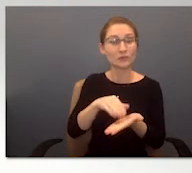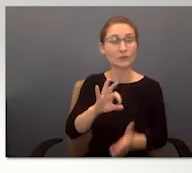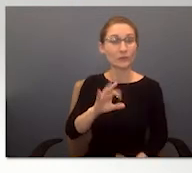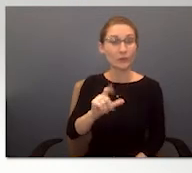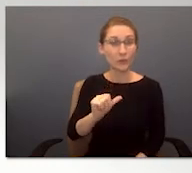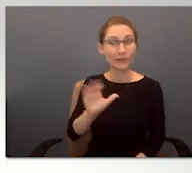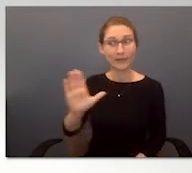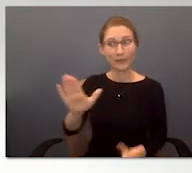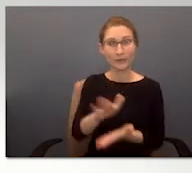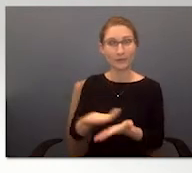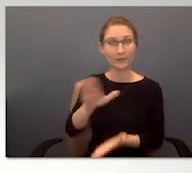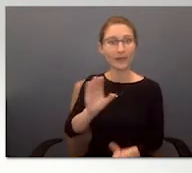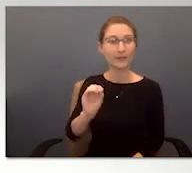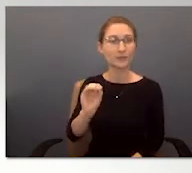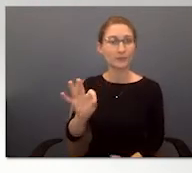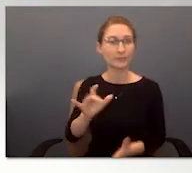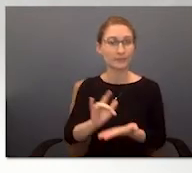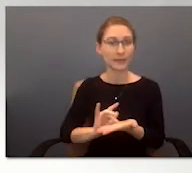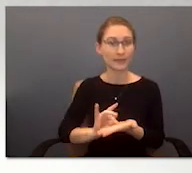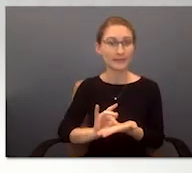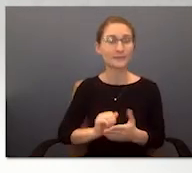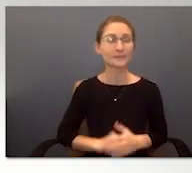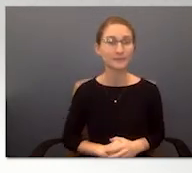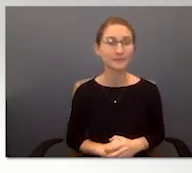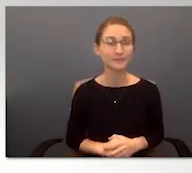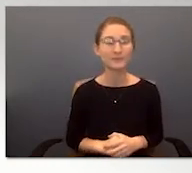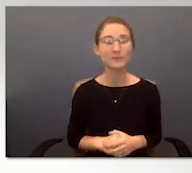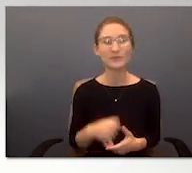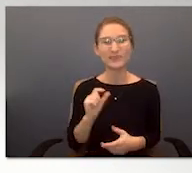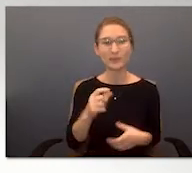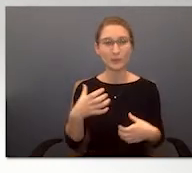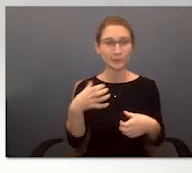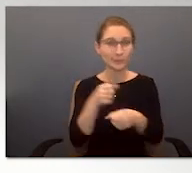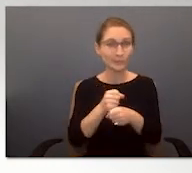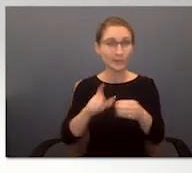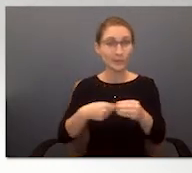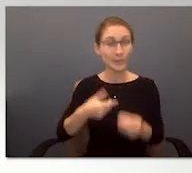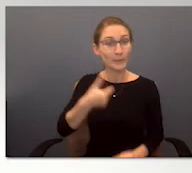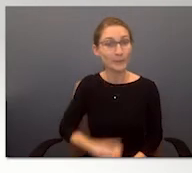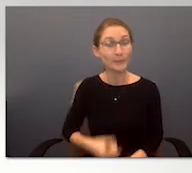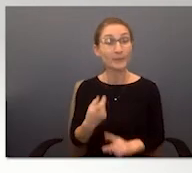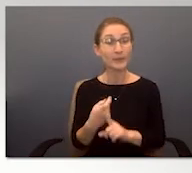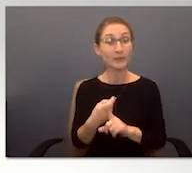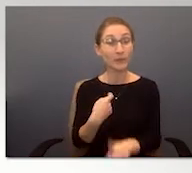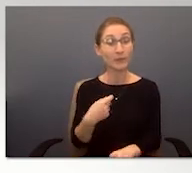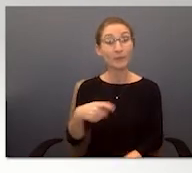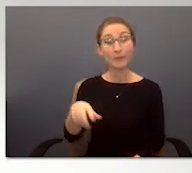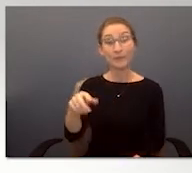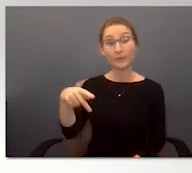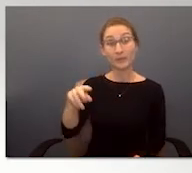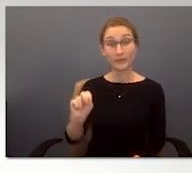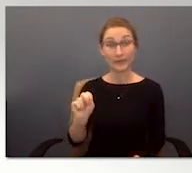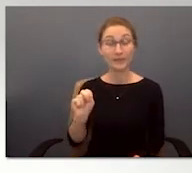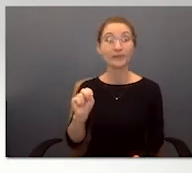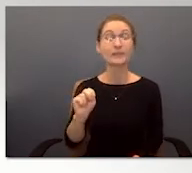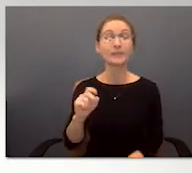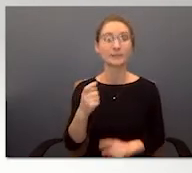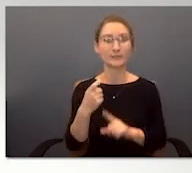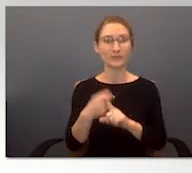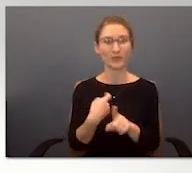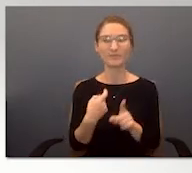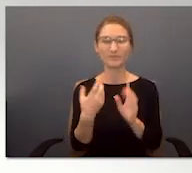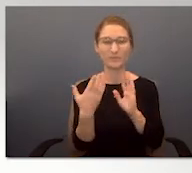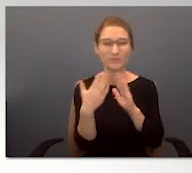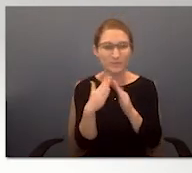Florida College of Medicine. Just a little bit briefly about myself. I'm from Pennsylvania. I grew up in a little town called